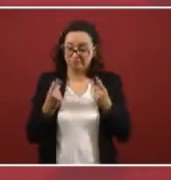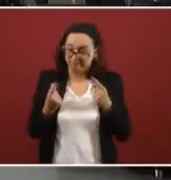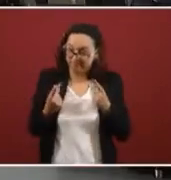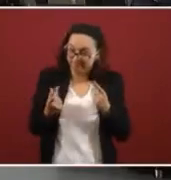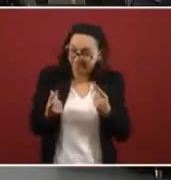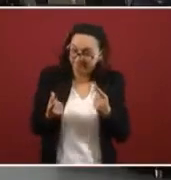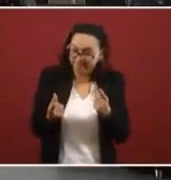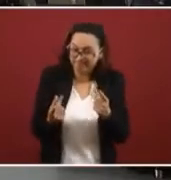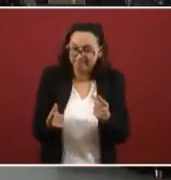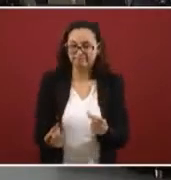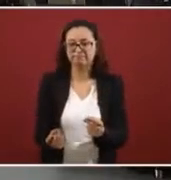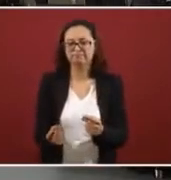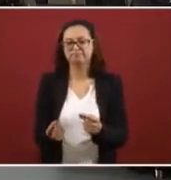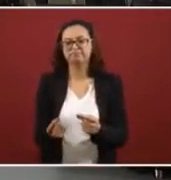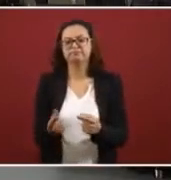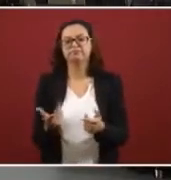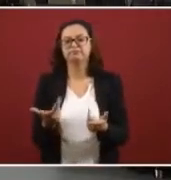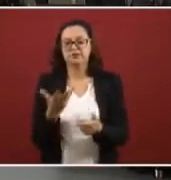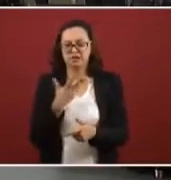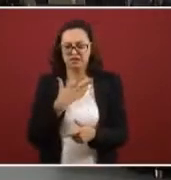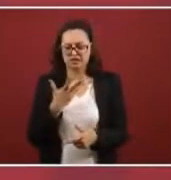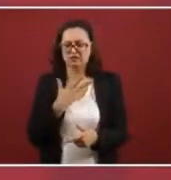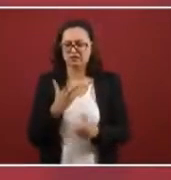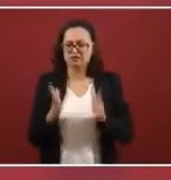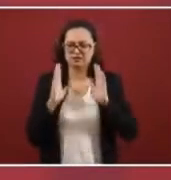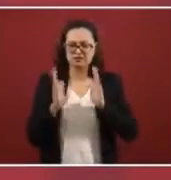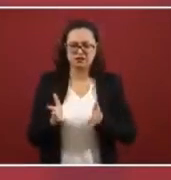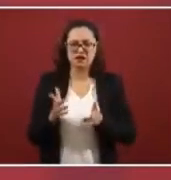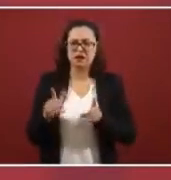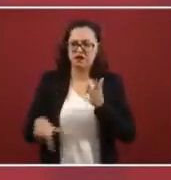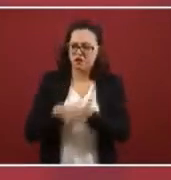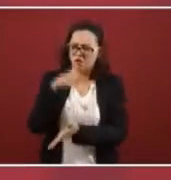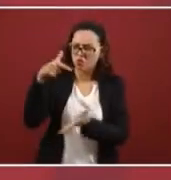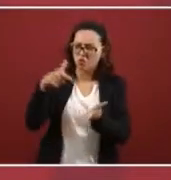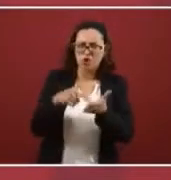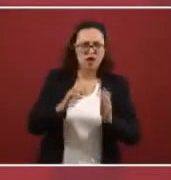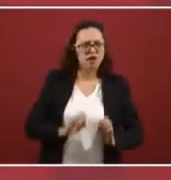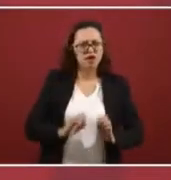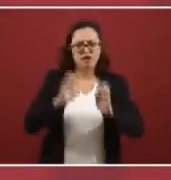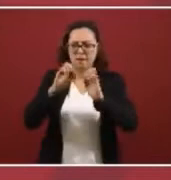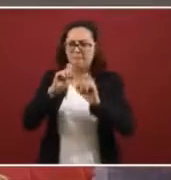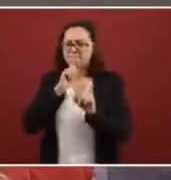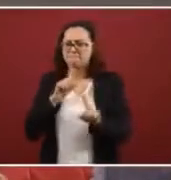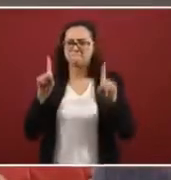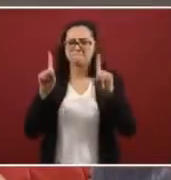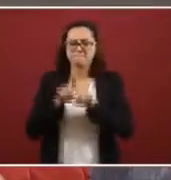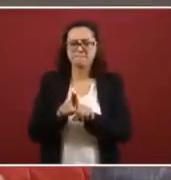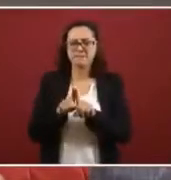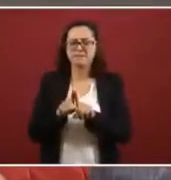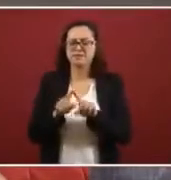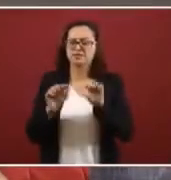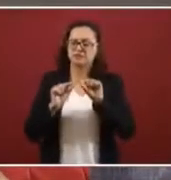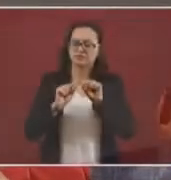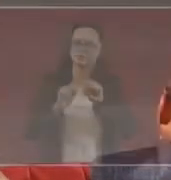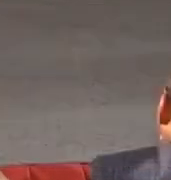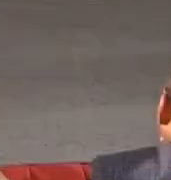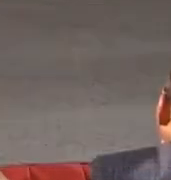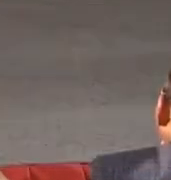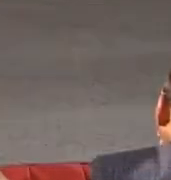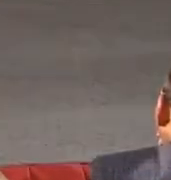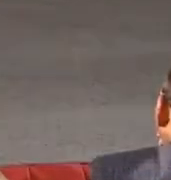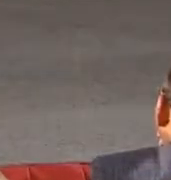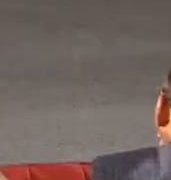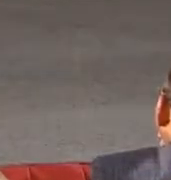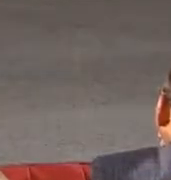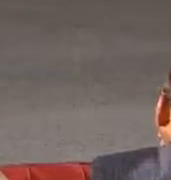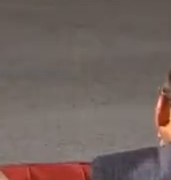with speed, and we're going to put the installations in, all the web, fiber